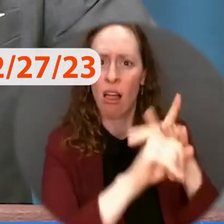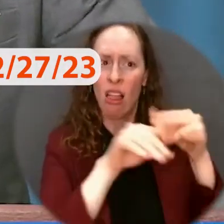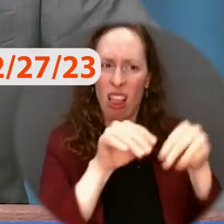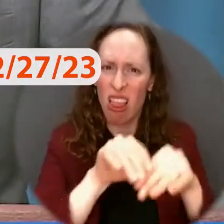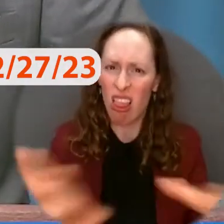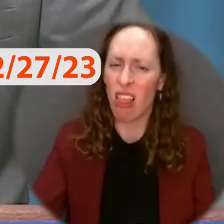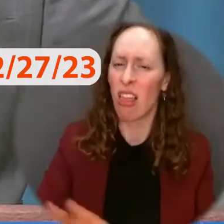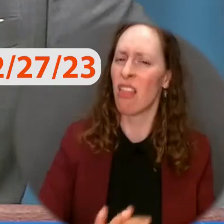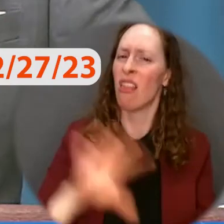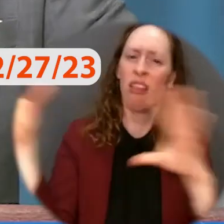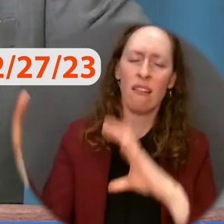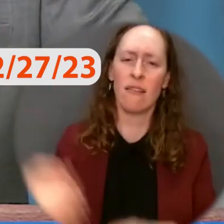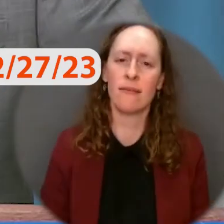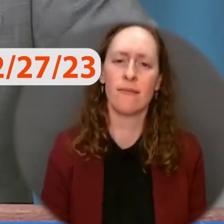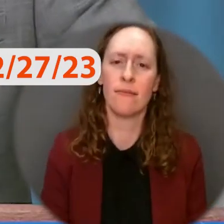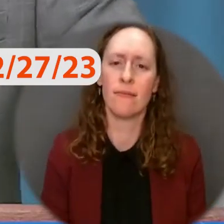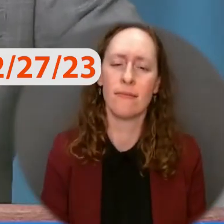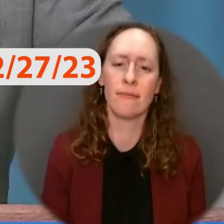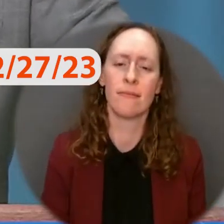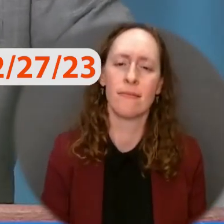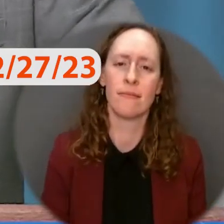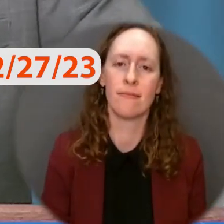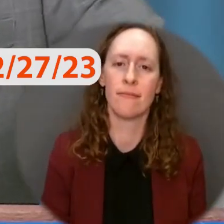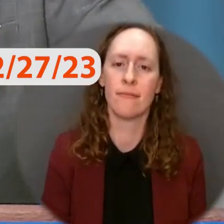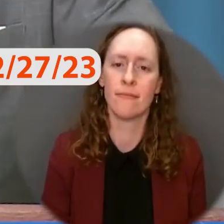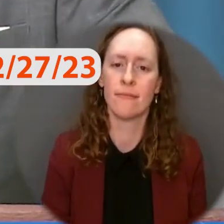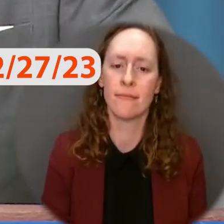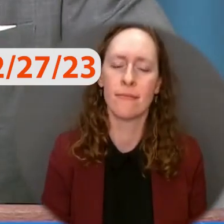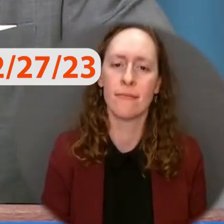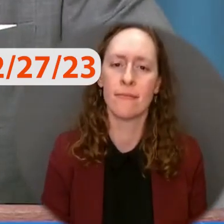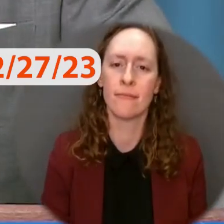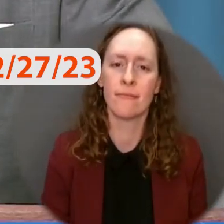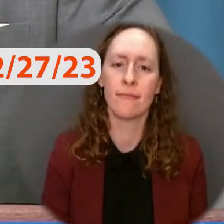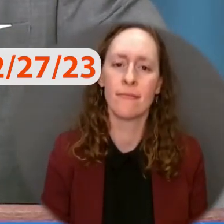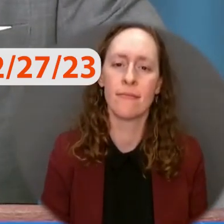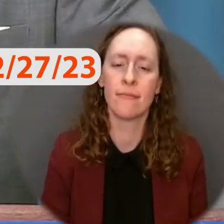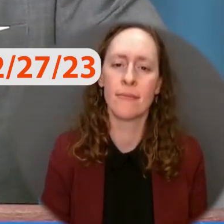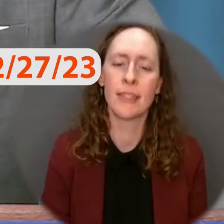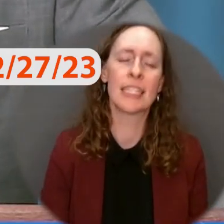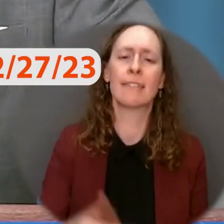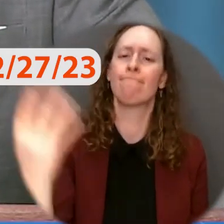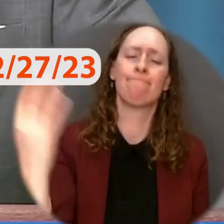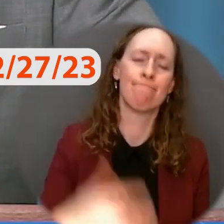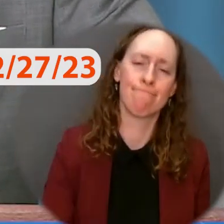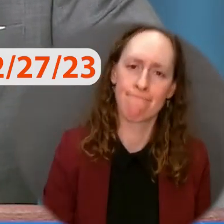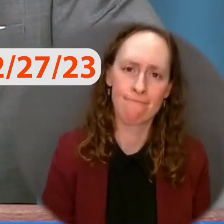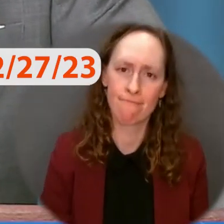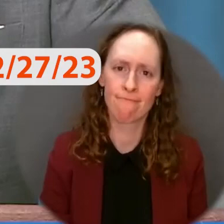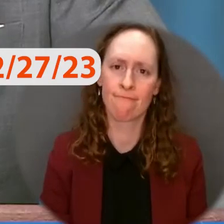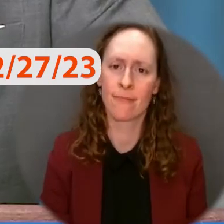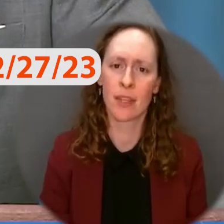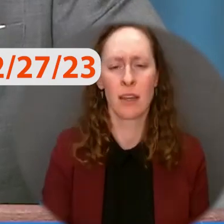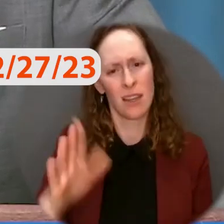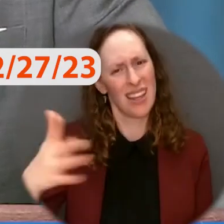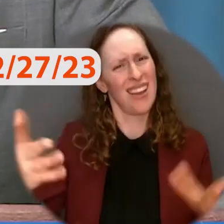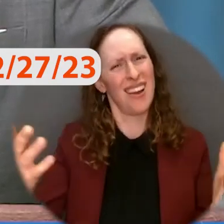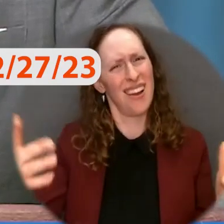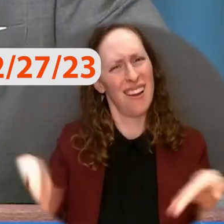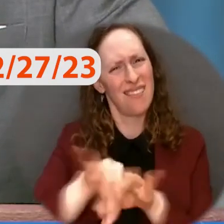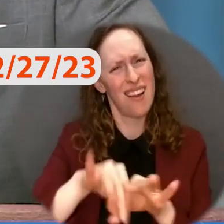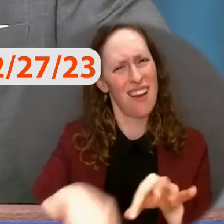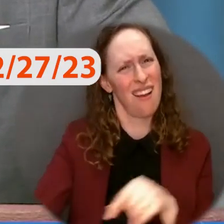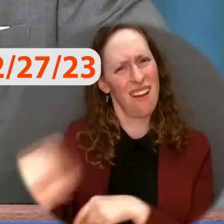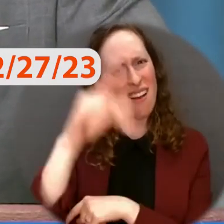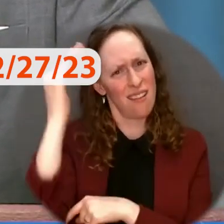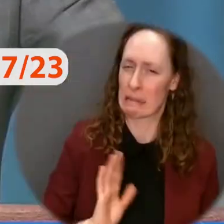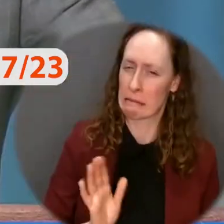the source is, it's important for people to know that scientific research can still occur, needs to occur, in